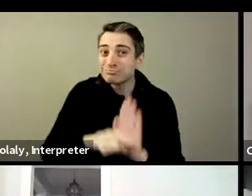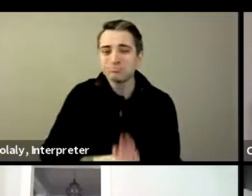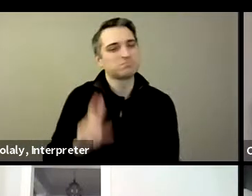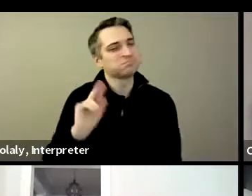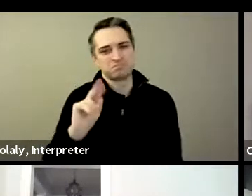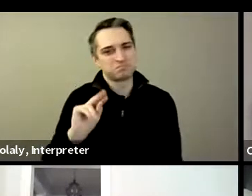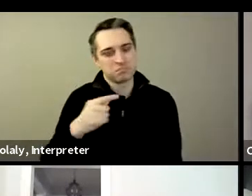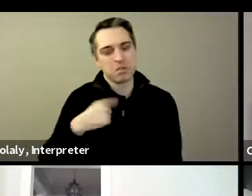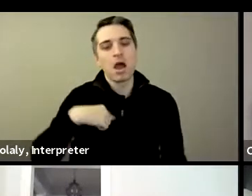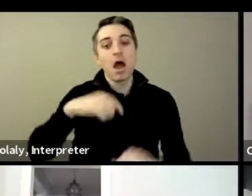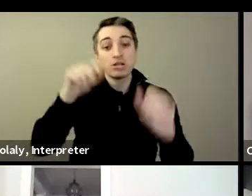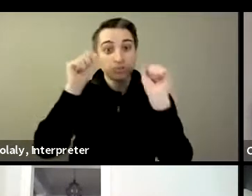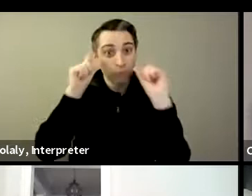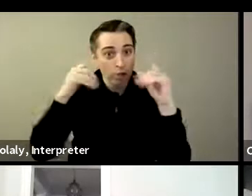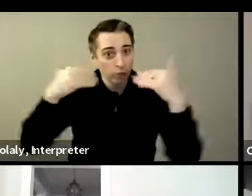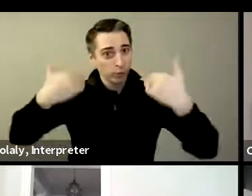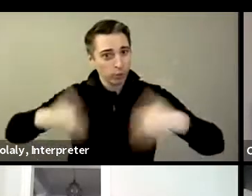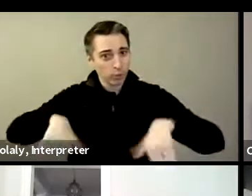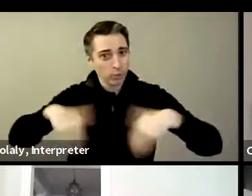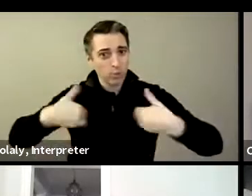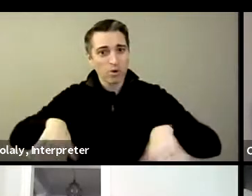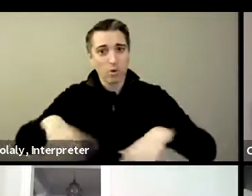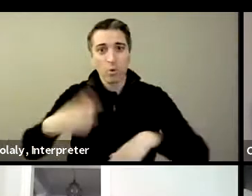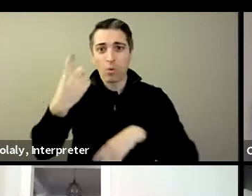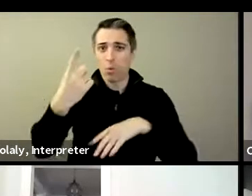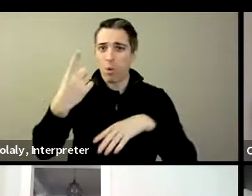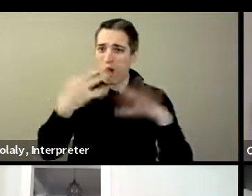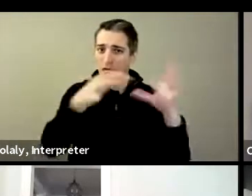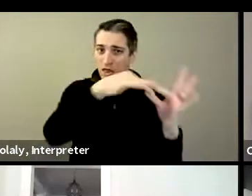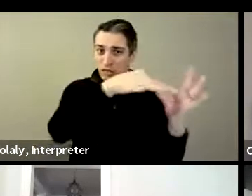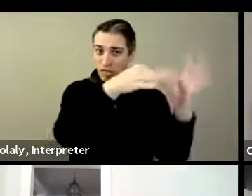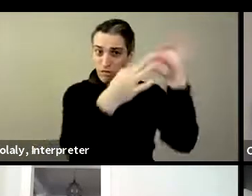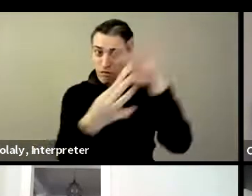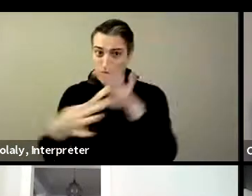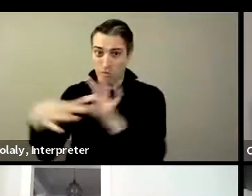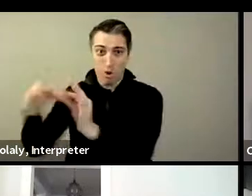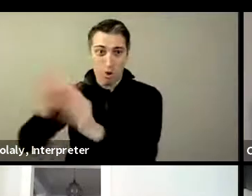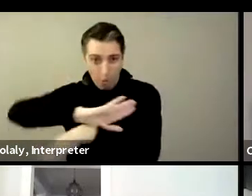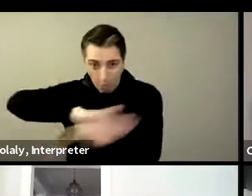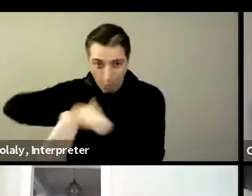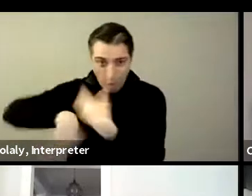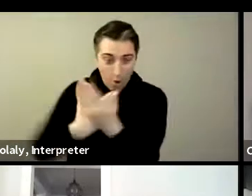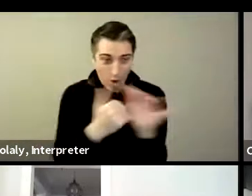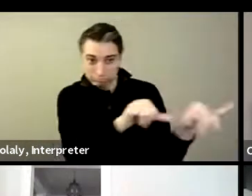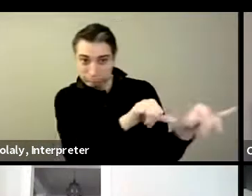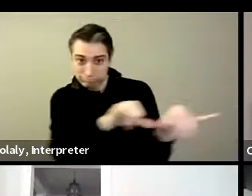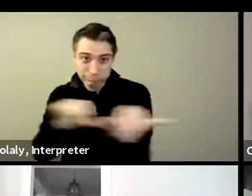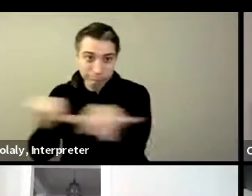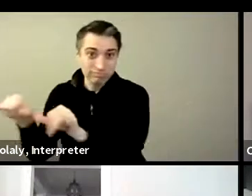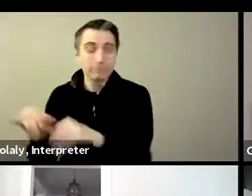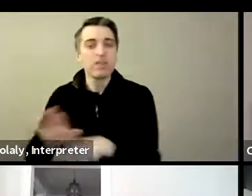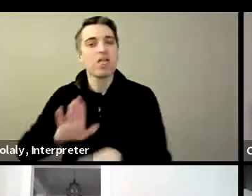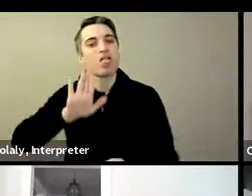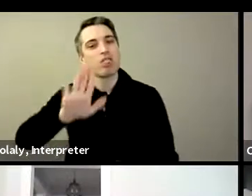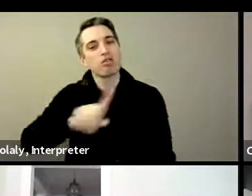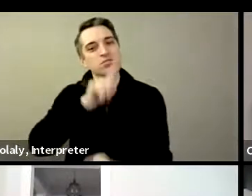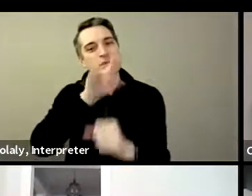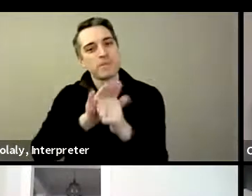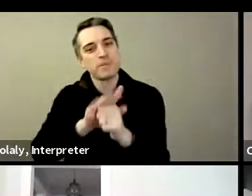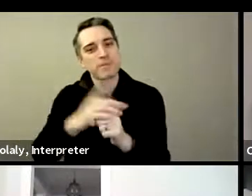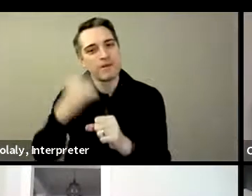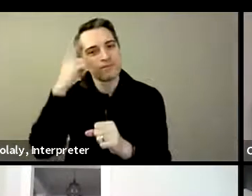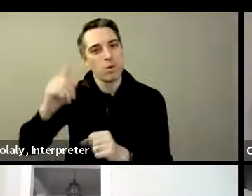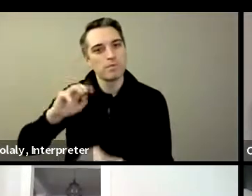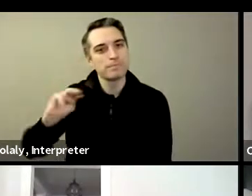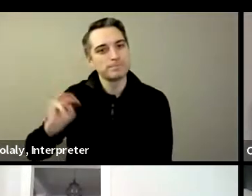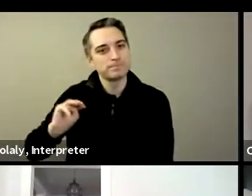heartened by the one common thread that ran through each and every employee that I talked to, and that was their commitment to the Michigan